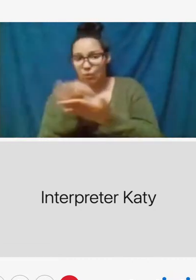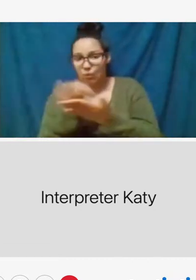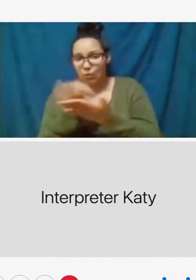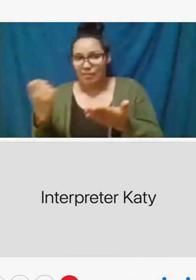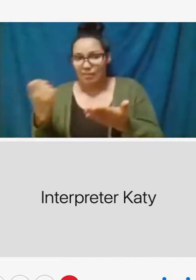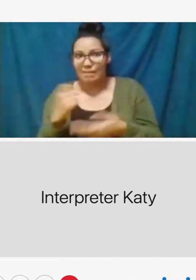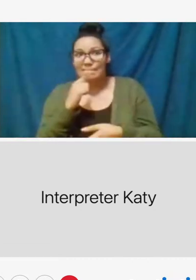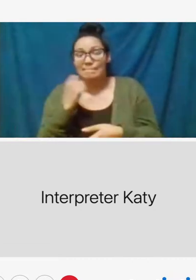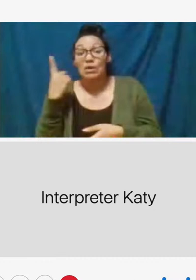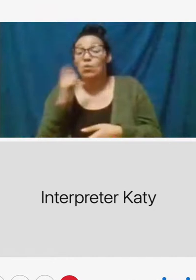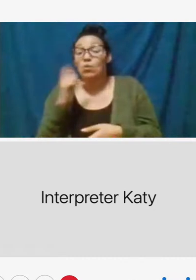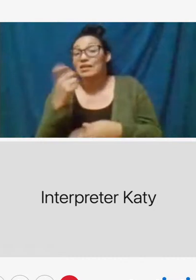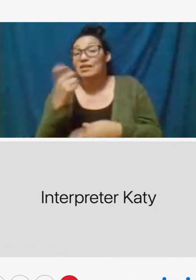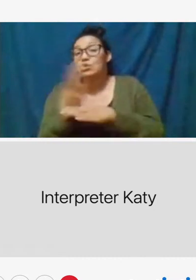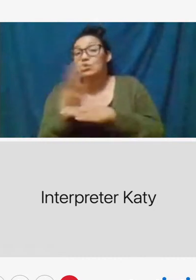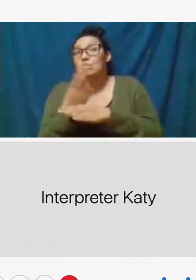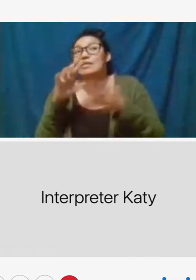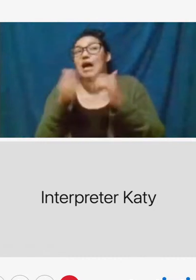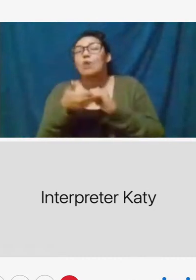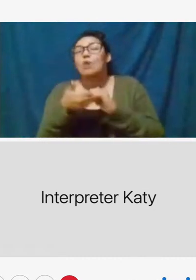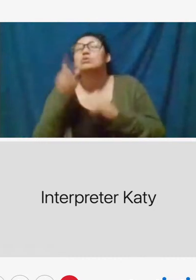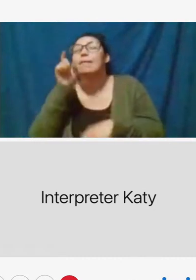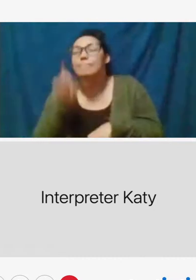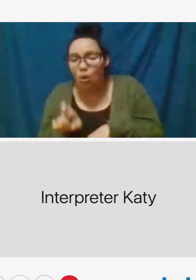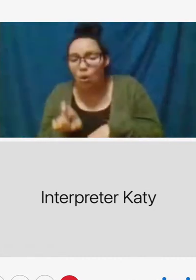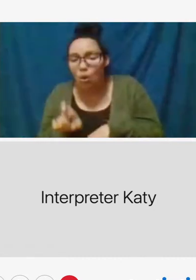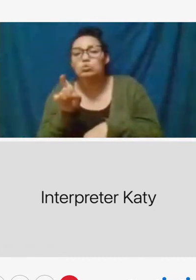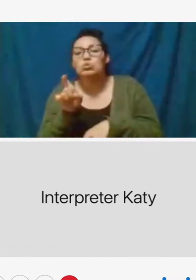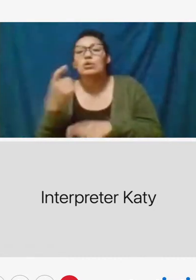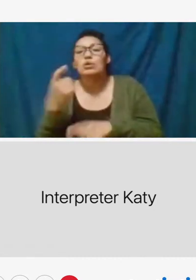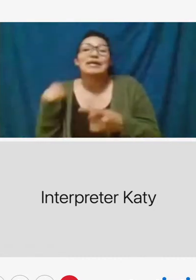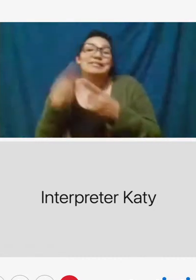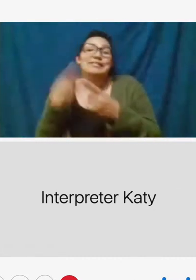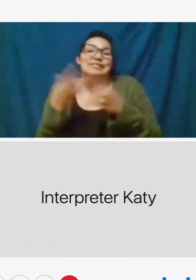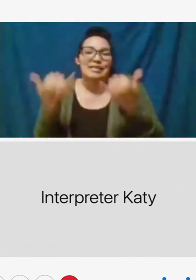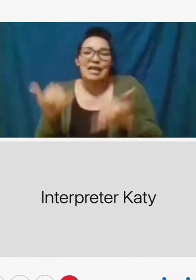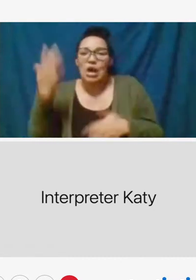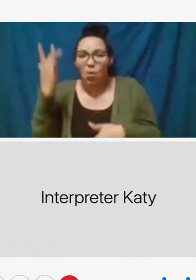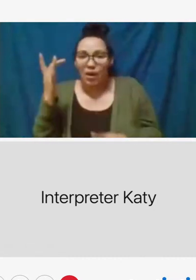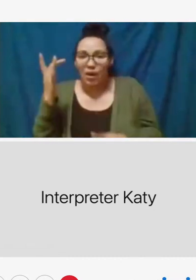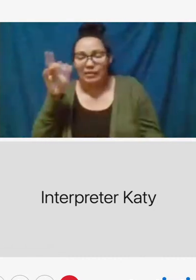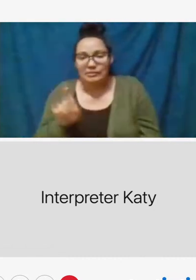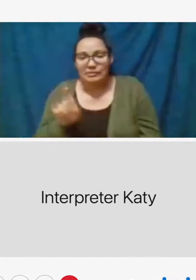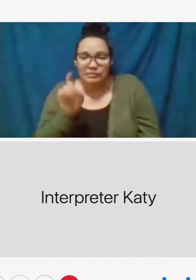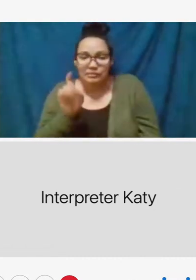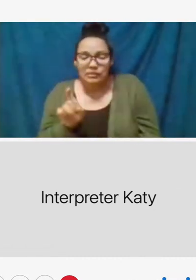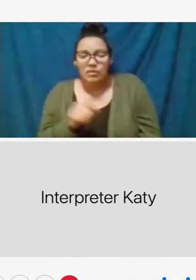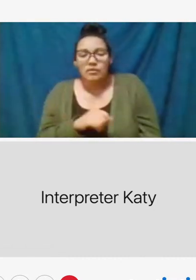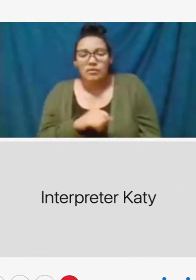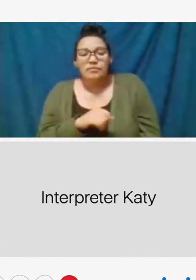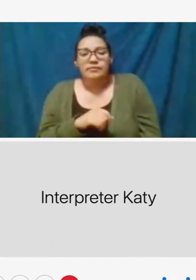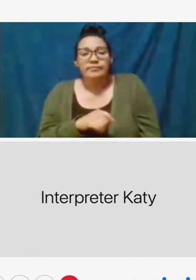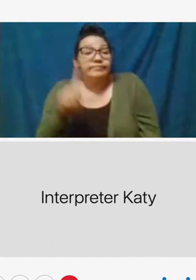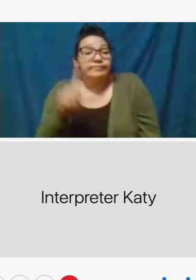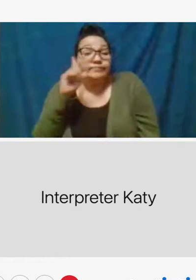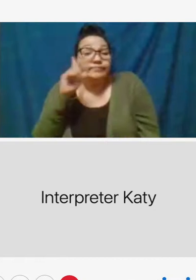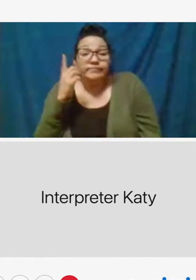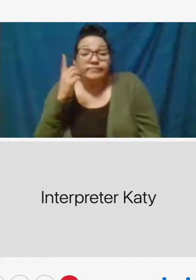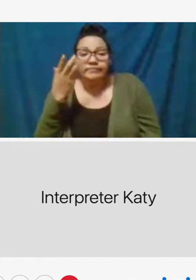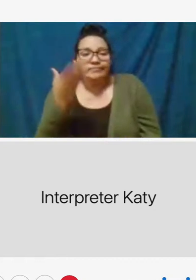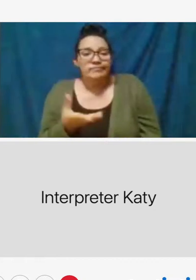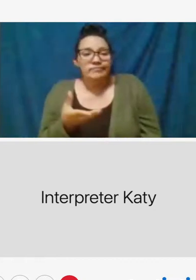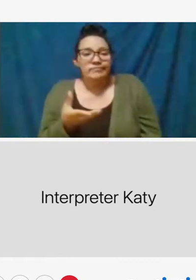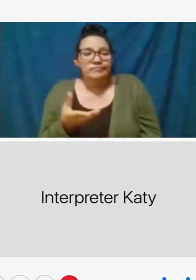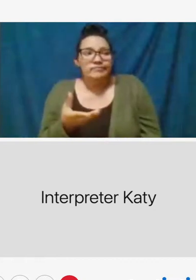was meant to be done until now because of the need and I just think this is I I'm I'm thinking